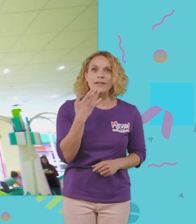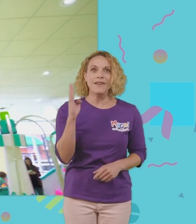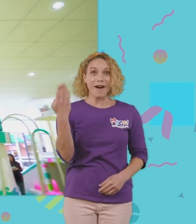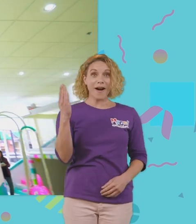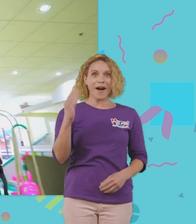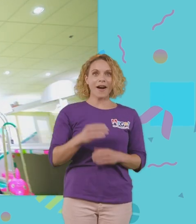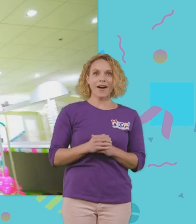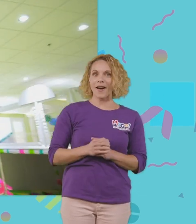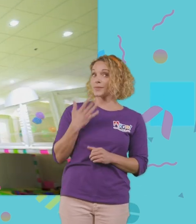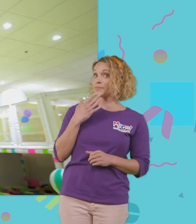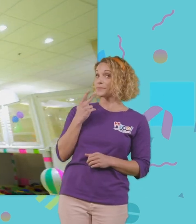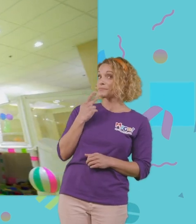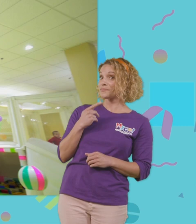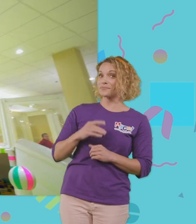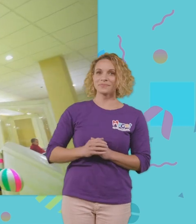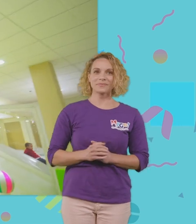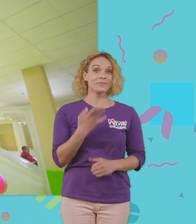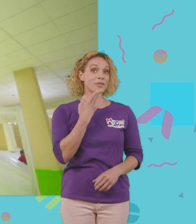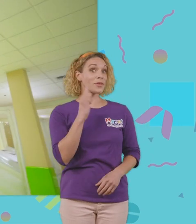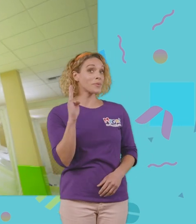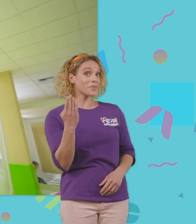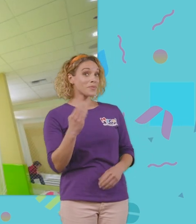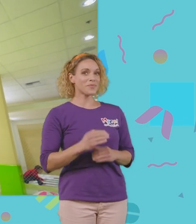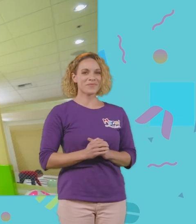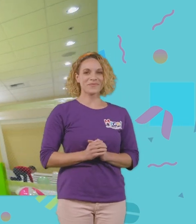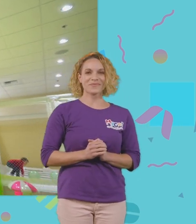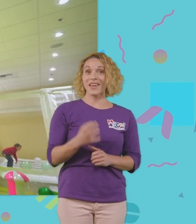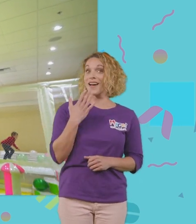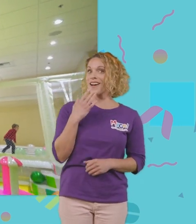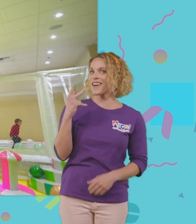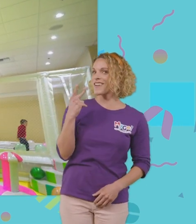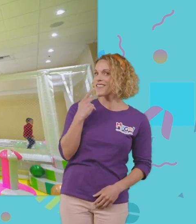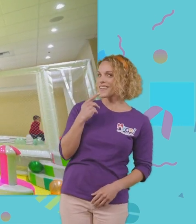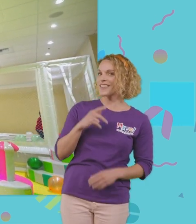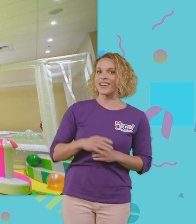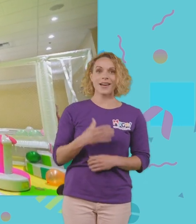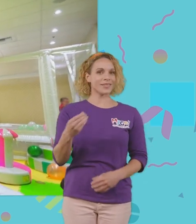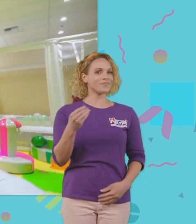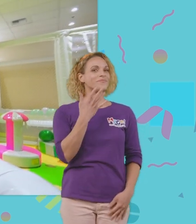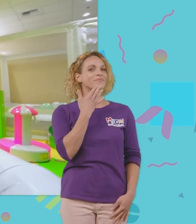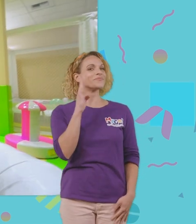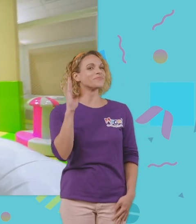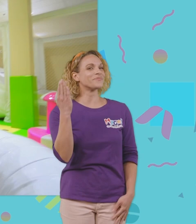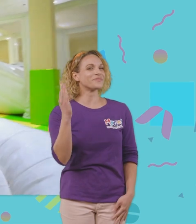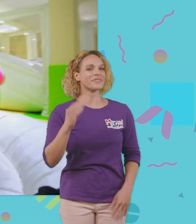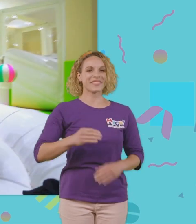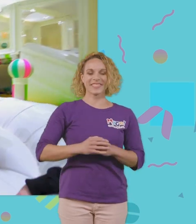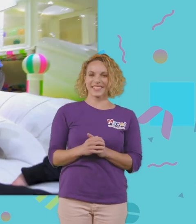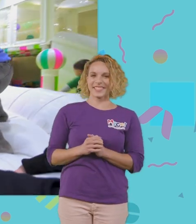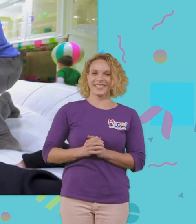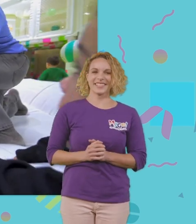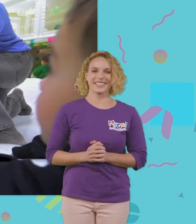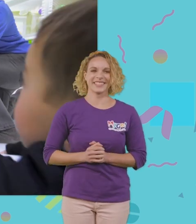Look! The color blue! The color pink! The color blue! The color pink! And the